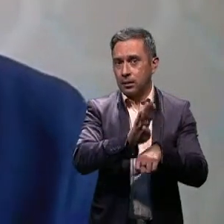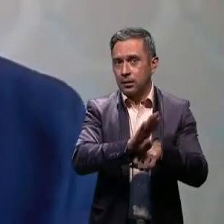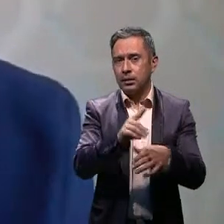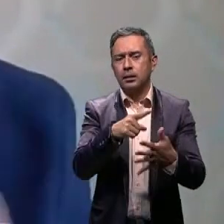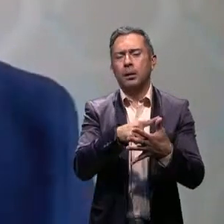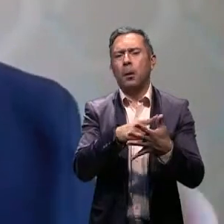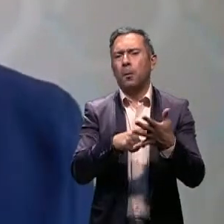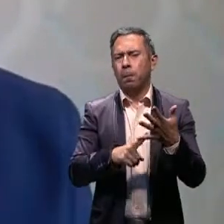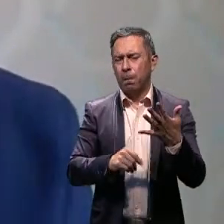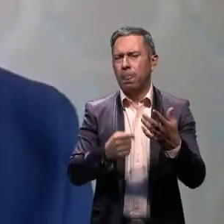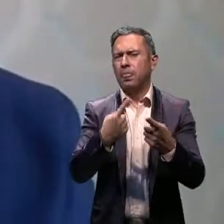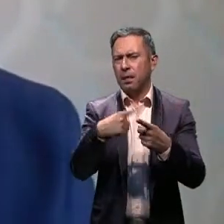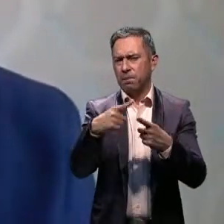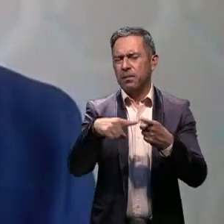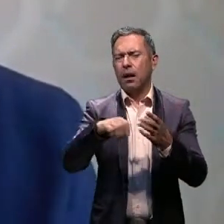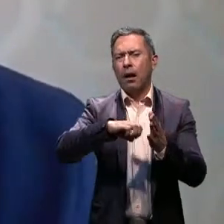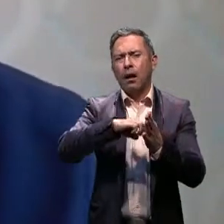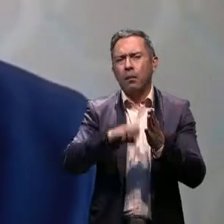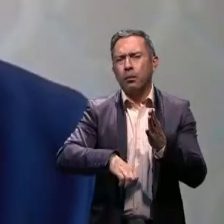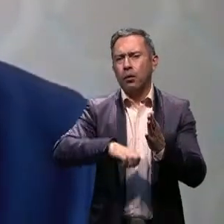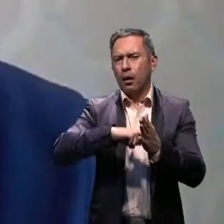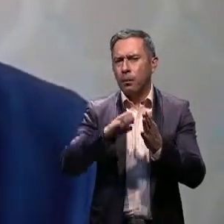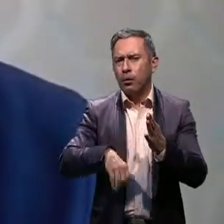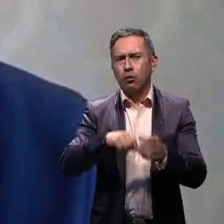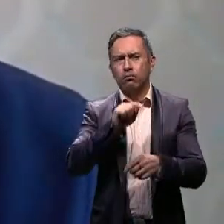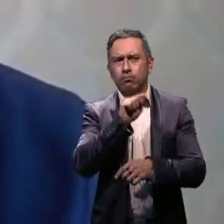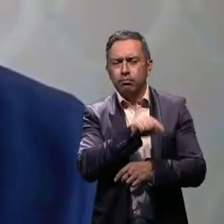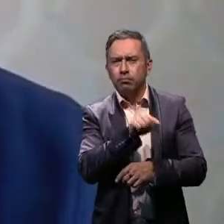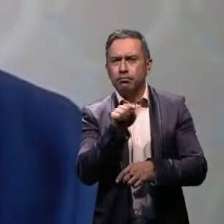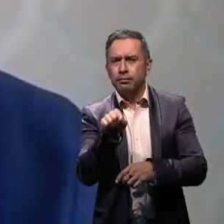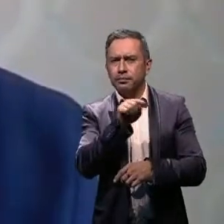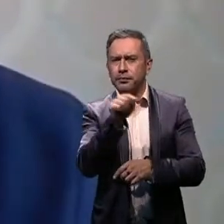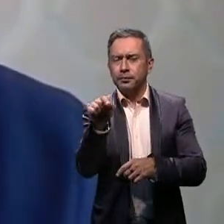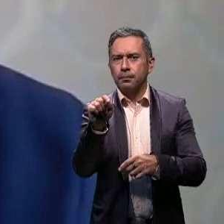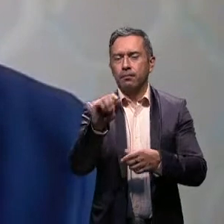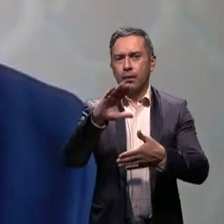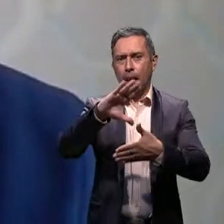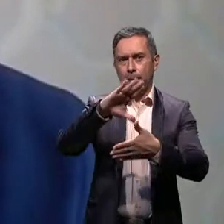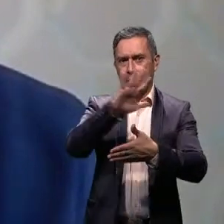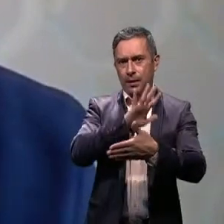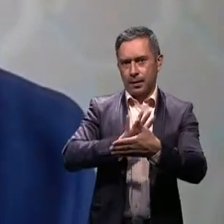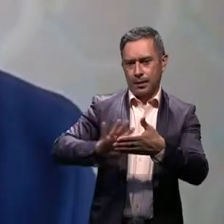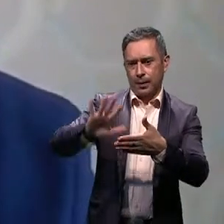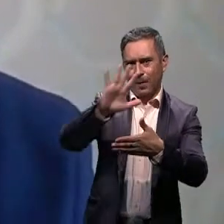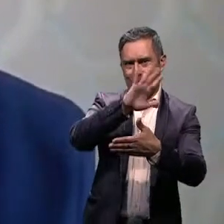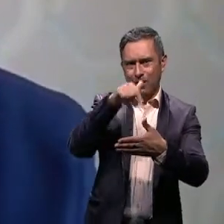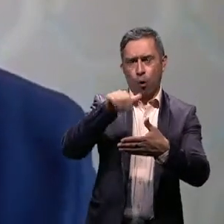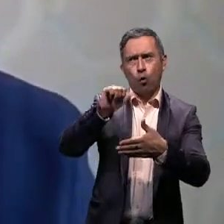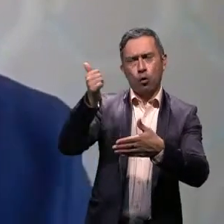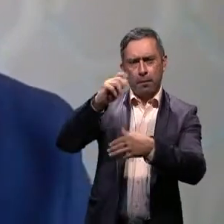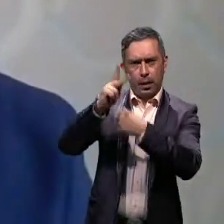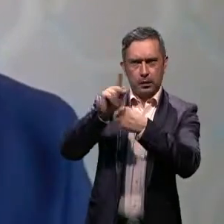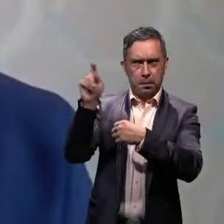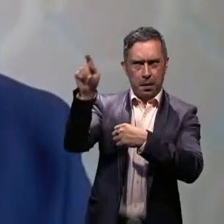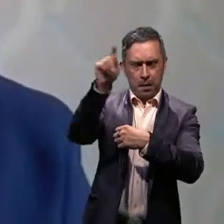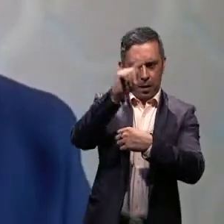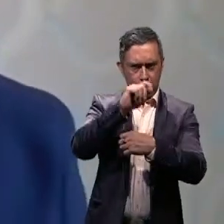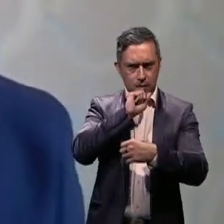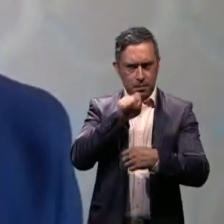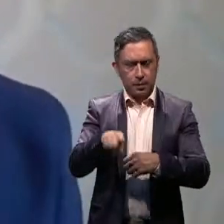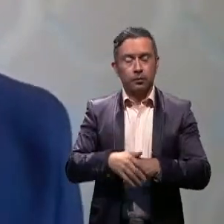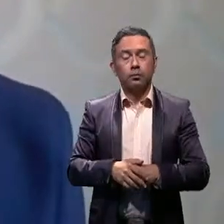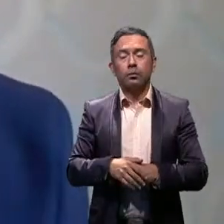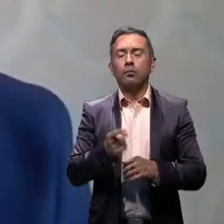among others, among other examples that we have in the region and beyond the region. So which are